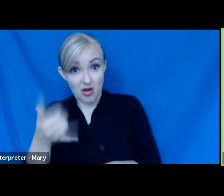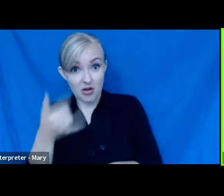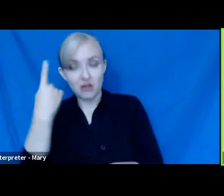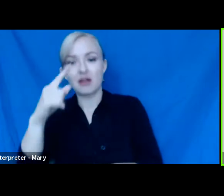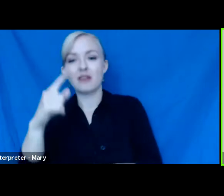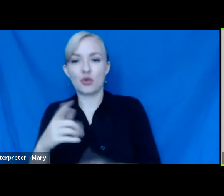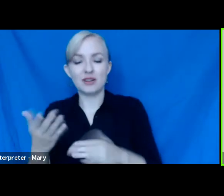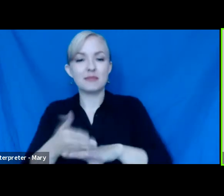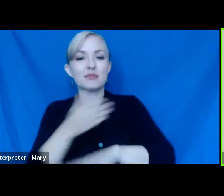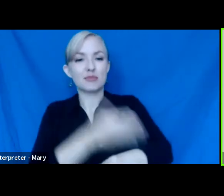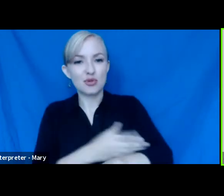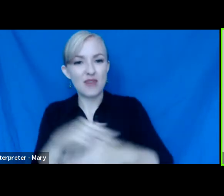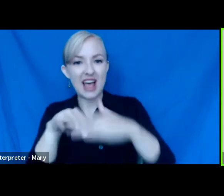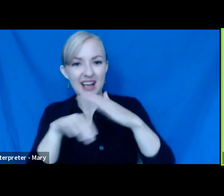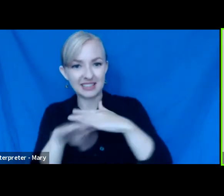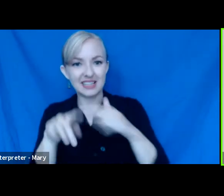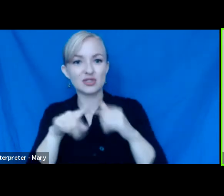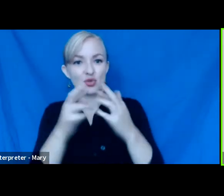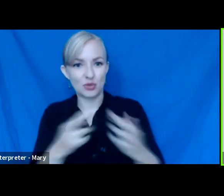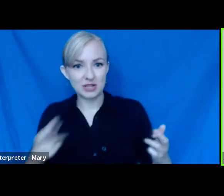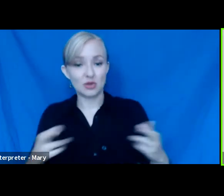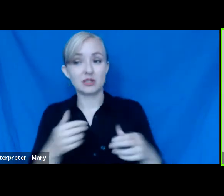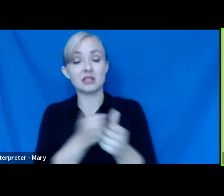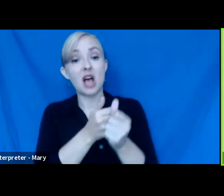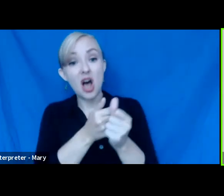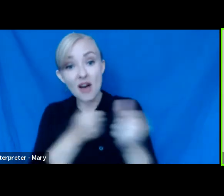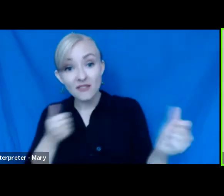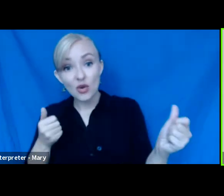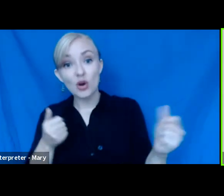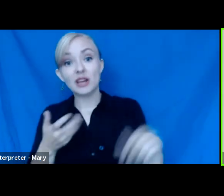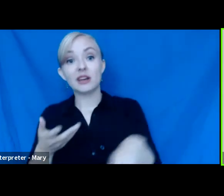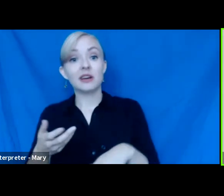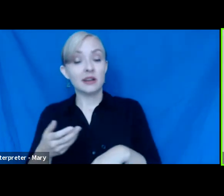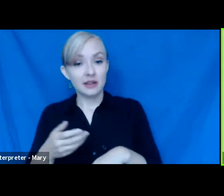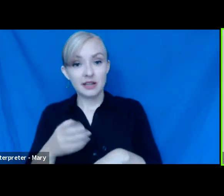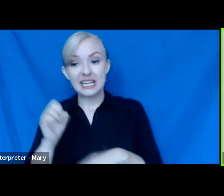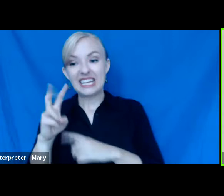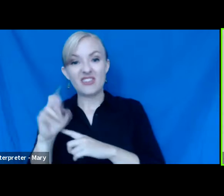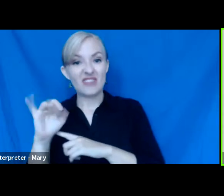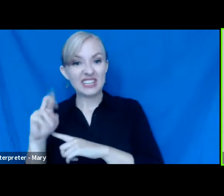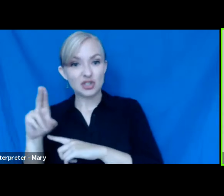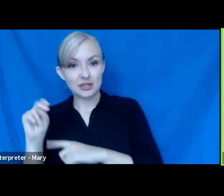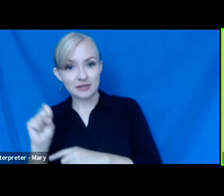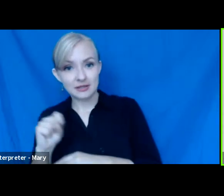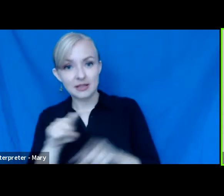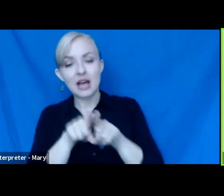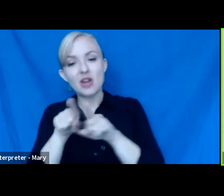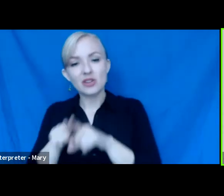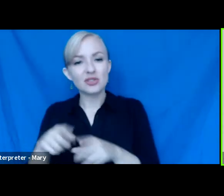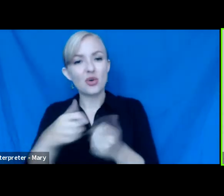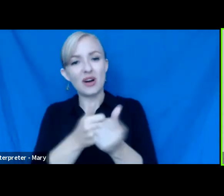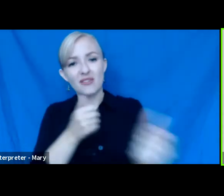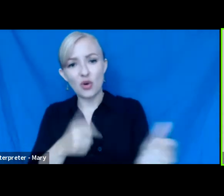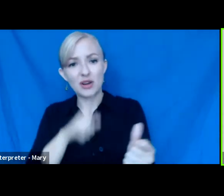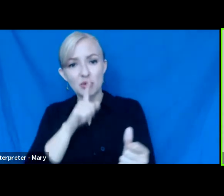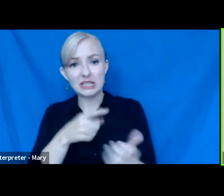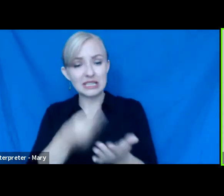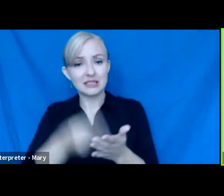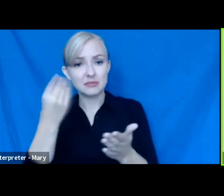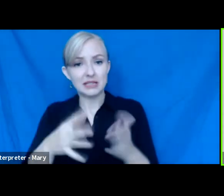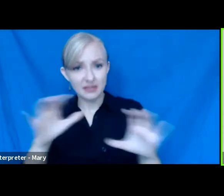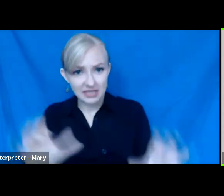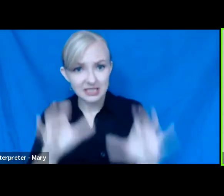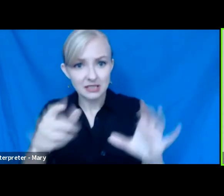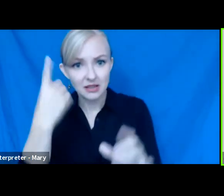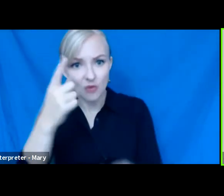resources, preventing evictions, and avoiding costly legal actions. The networks do things like educating